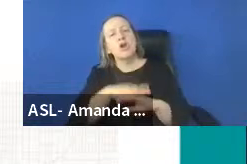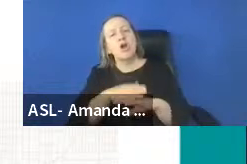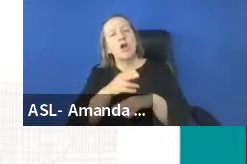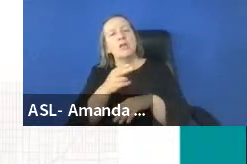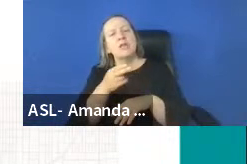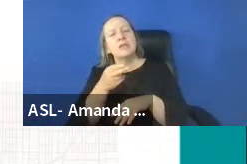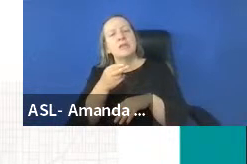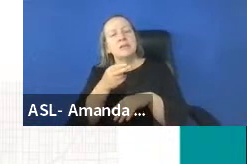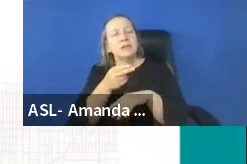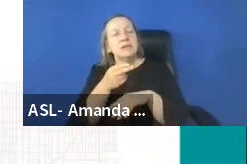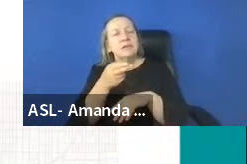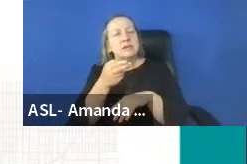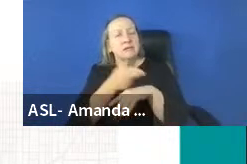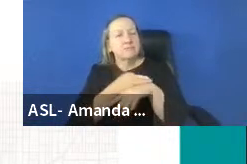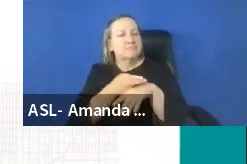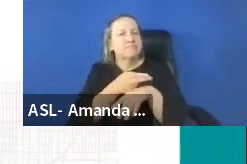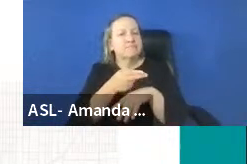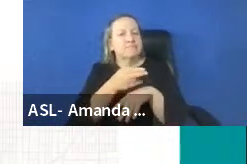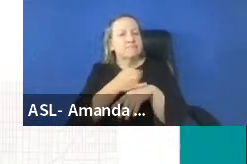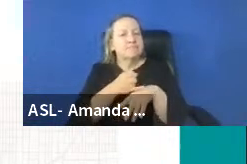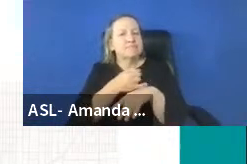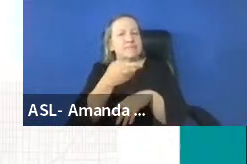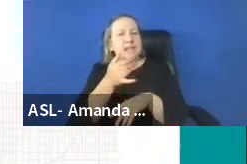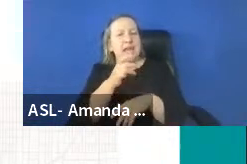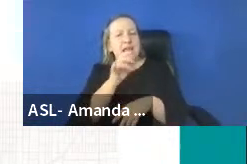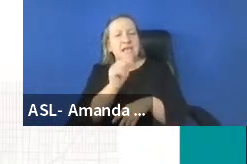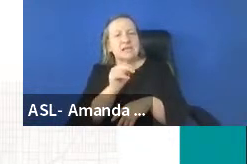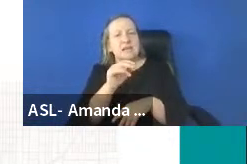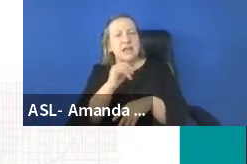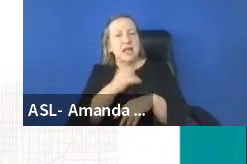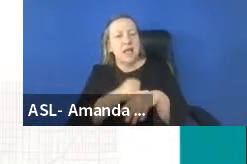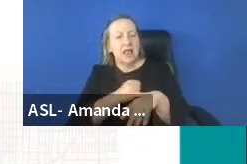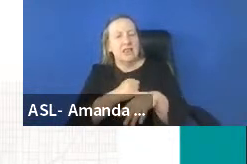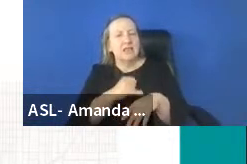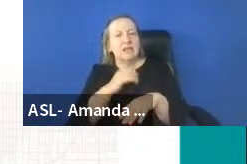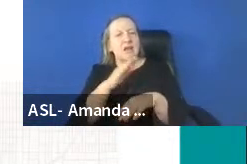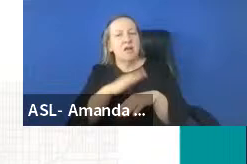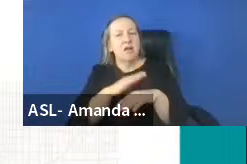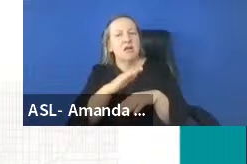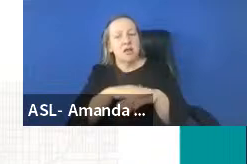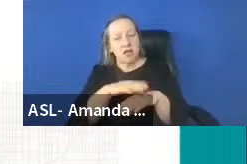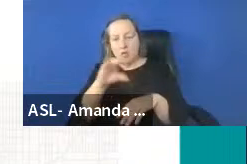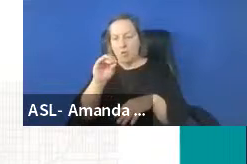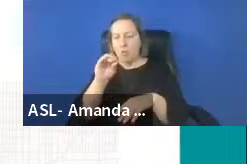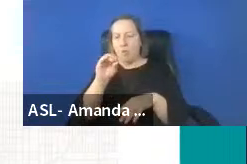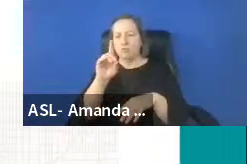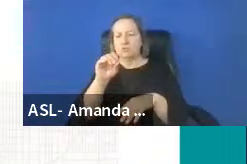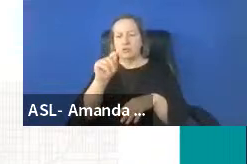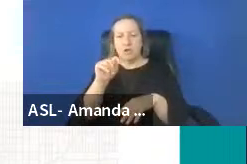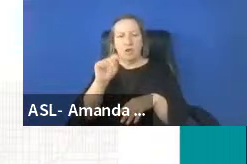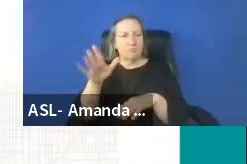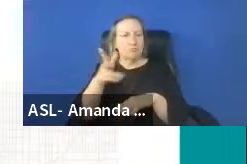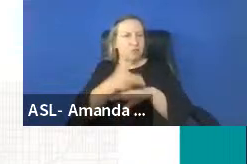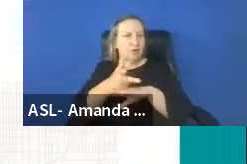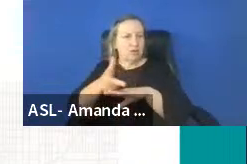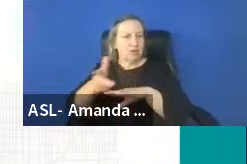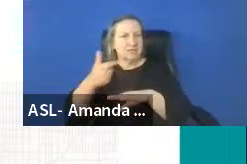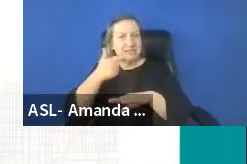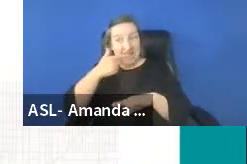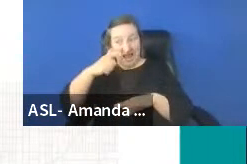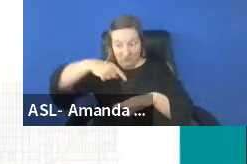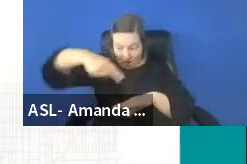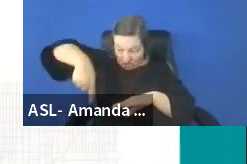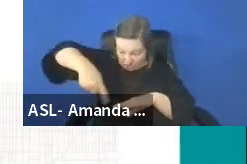Island and we were in the ODOT parking lot there, and you were talking about how we needed to drill a